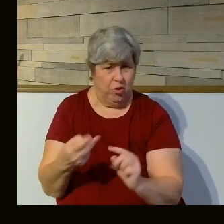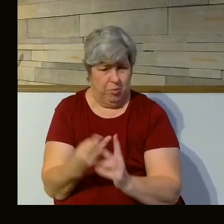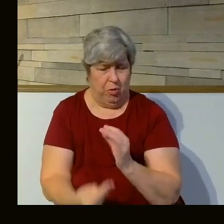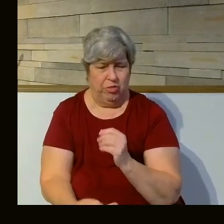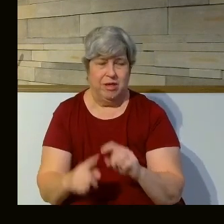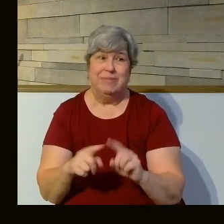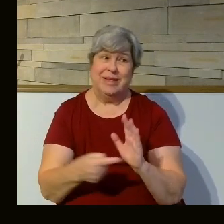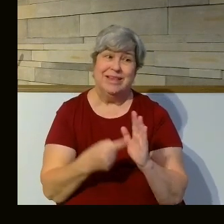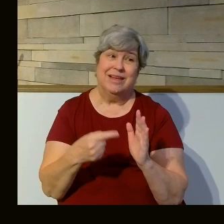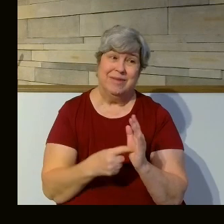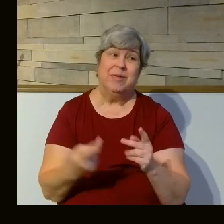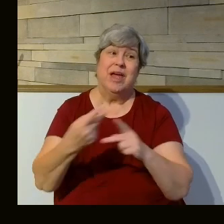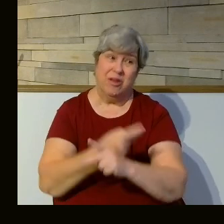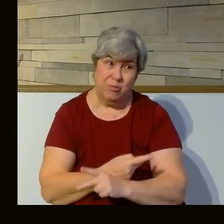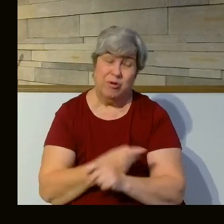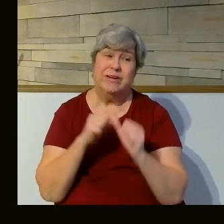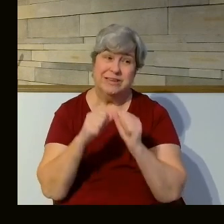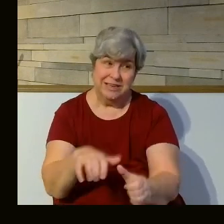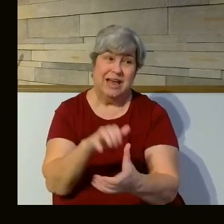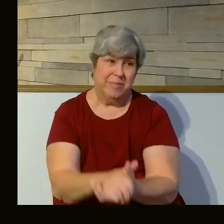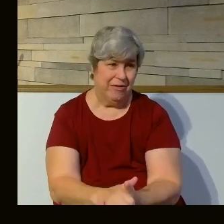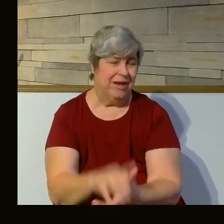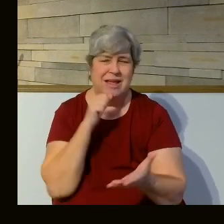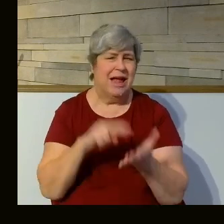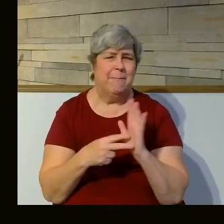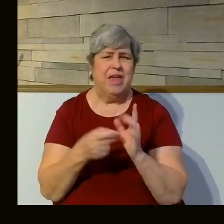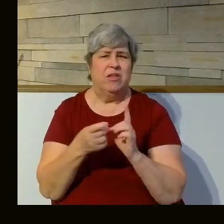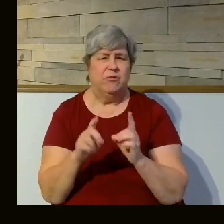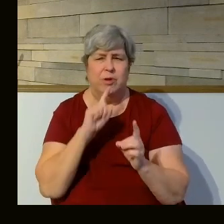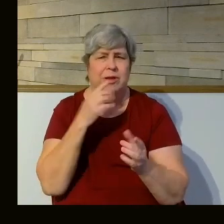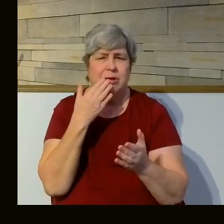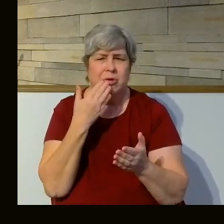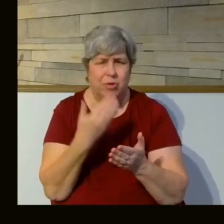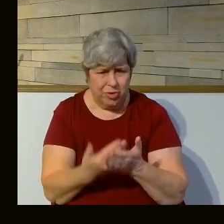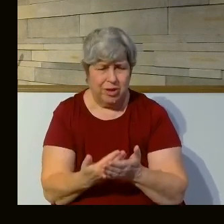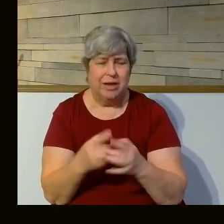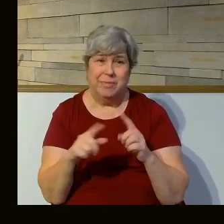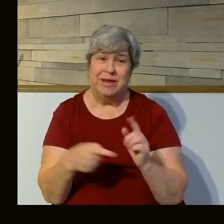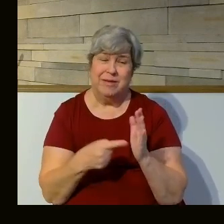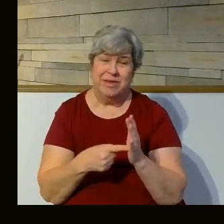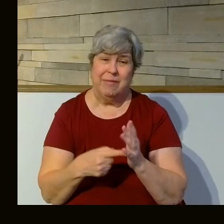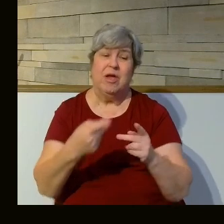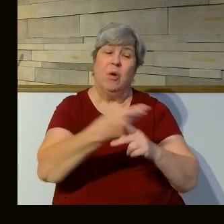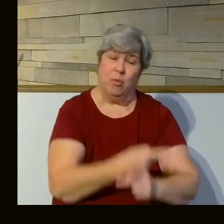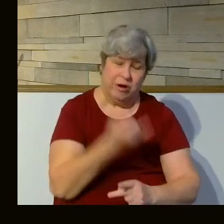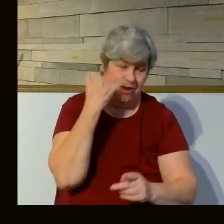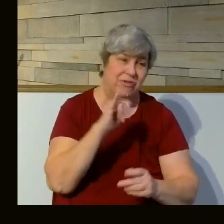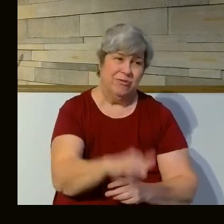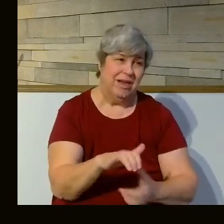sometimes, you know what, it's worse to stay married. Doesn't make the divorce good, but sometimes it is worse to stay married.